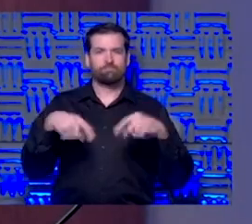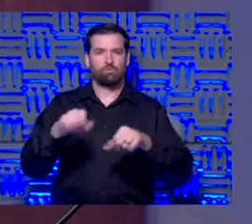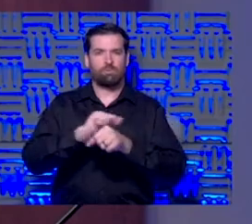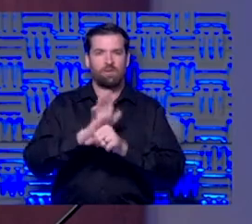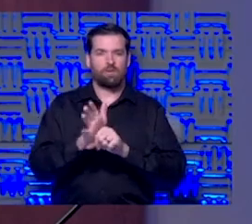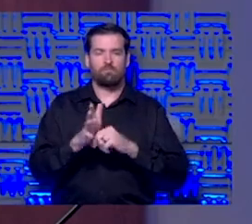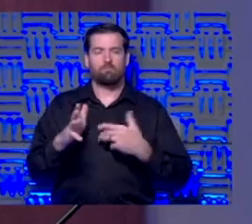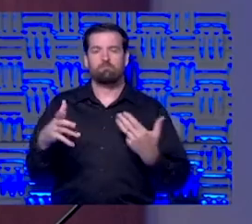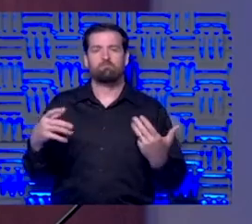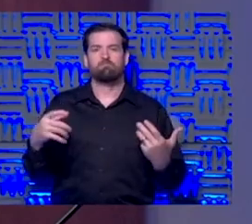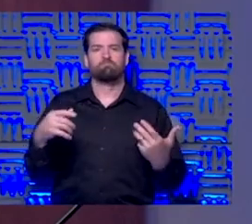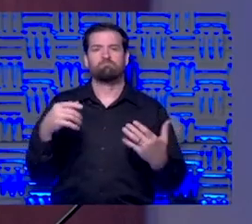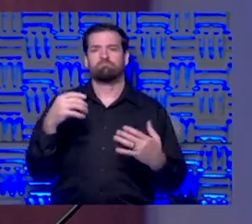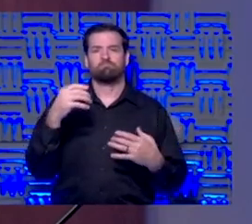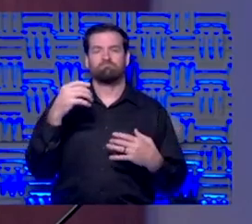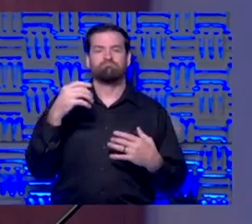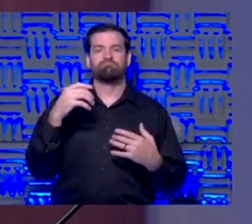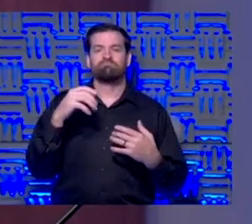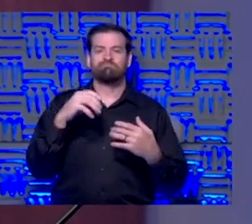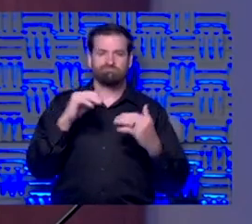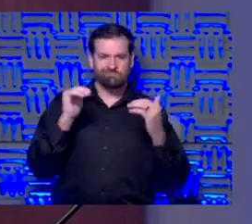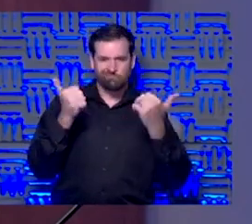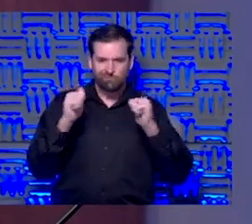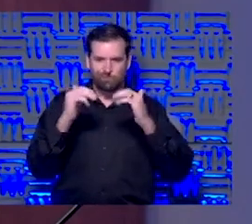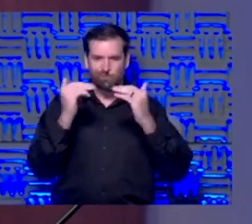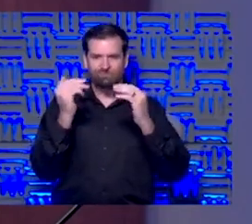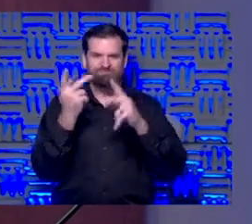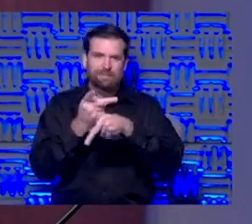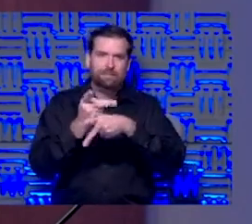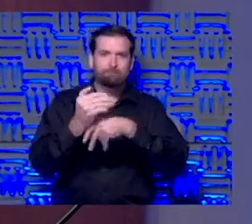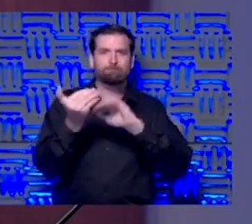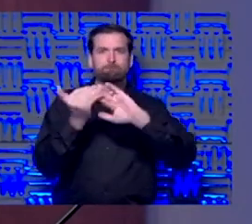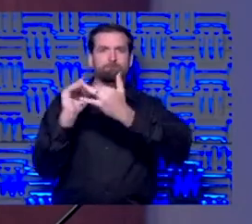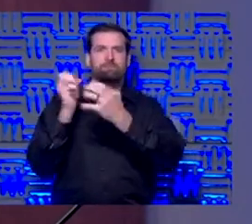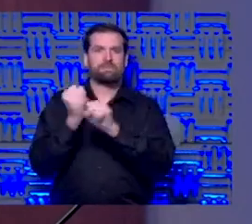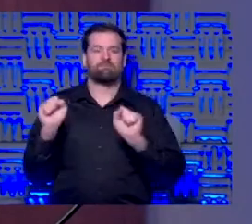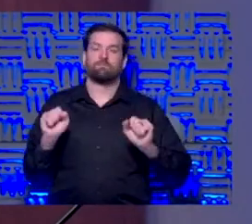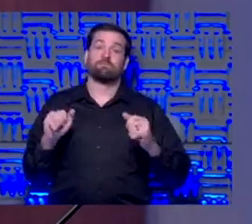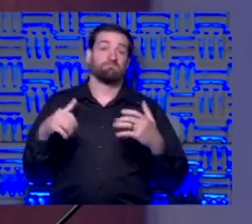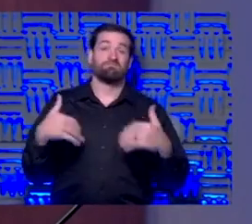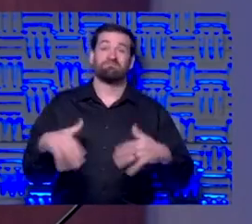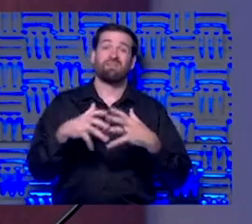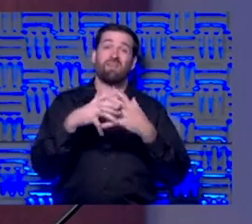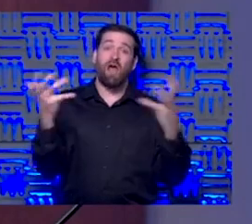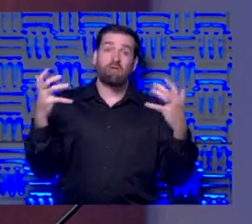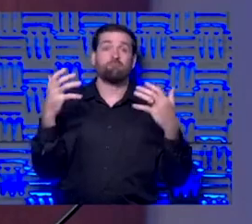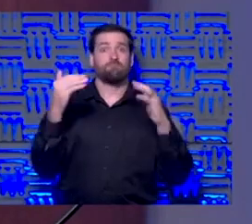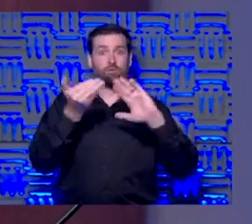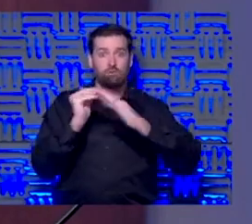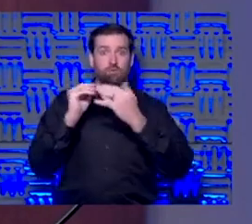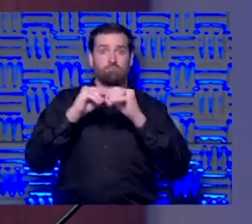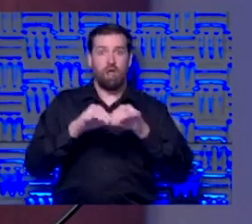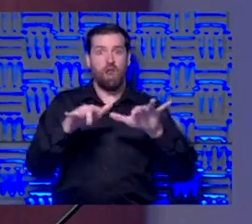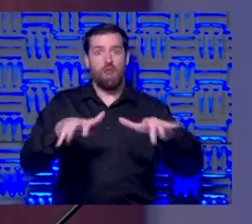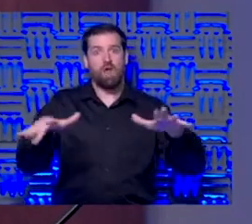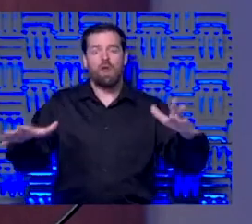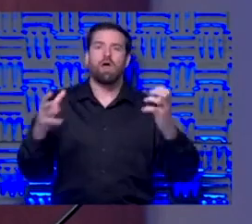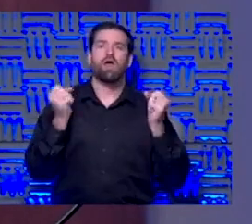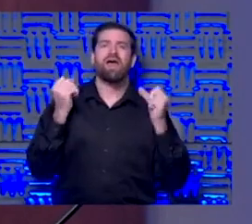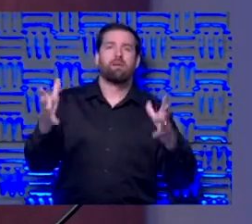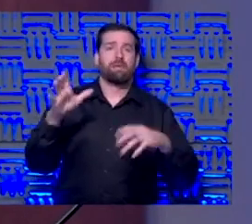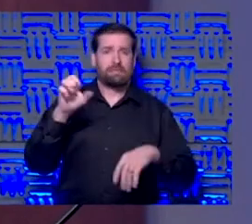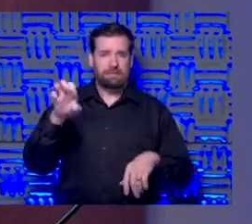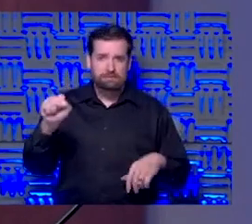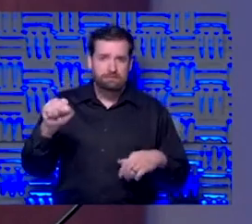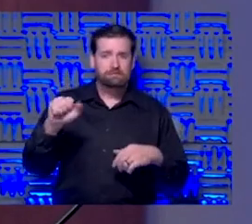been very interested in issues of equity and keeping our community safe. We have actually a tremendous amount of community spread when you look at the number of cases in Wyandotte